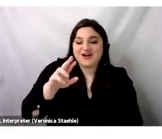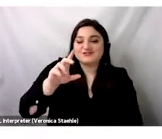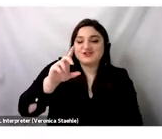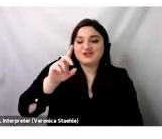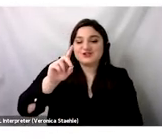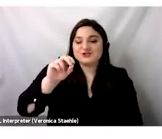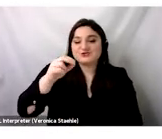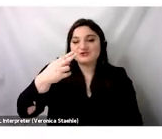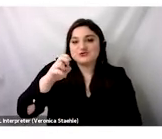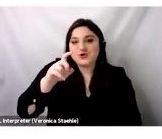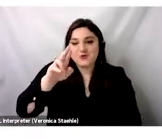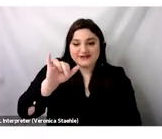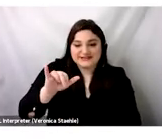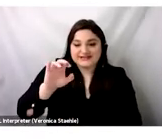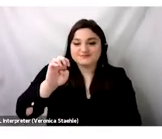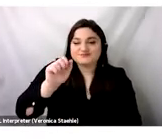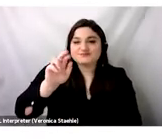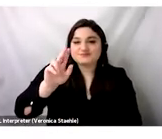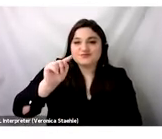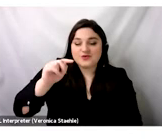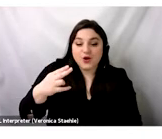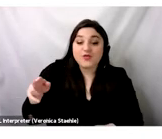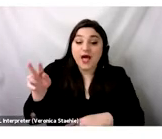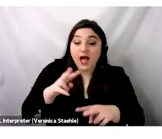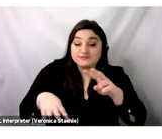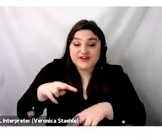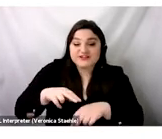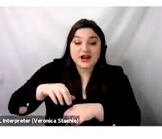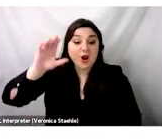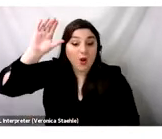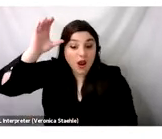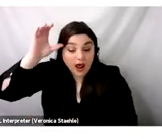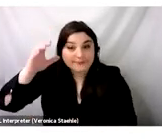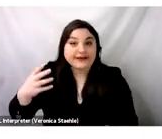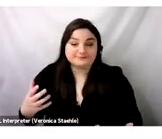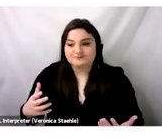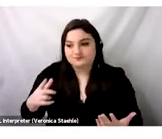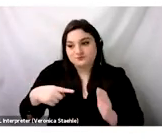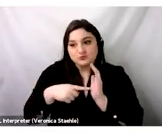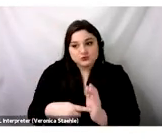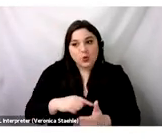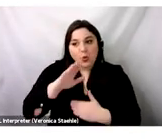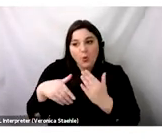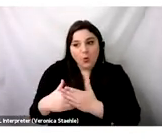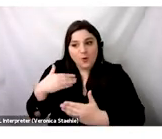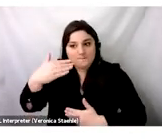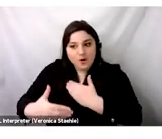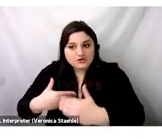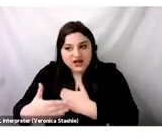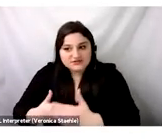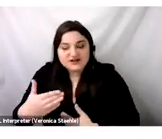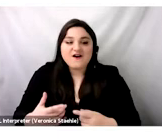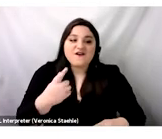phytoplankton absorption of microplastics. So from phytoplankton to whales, this is the food